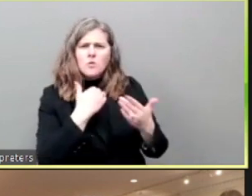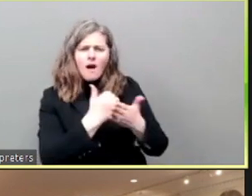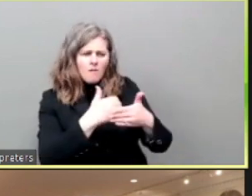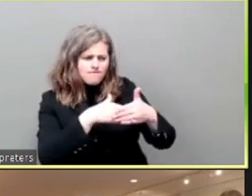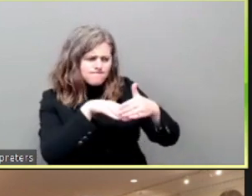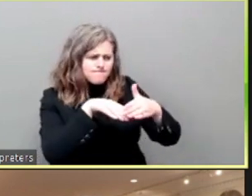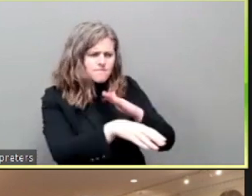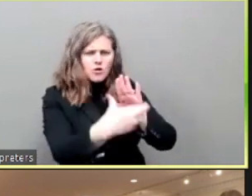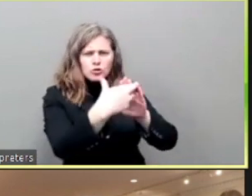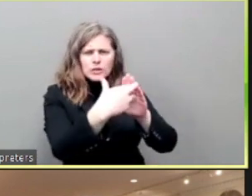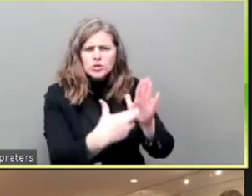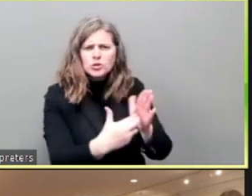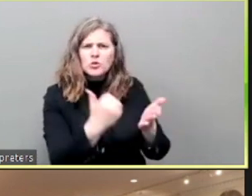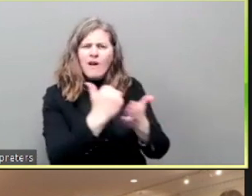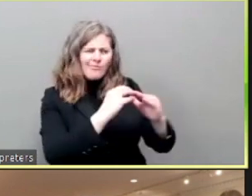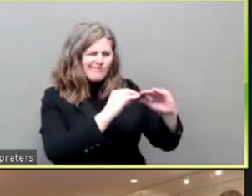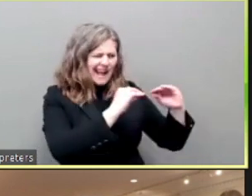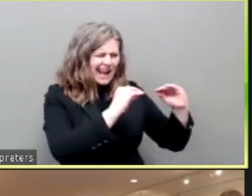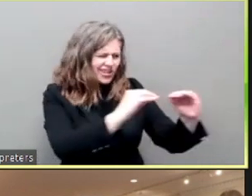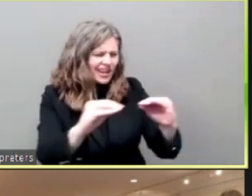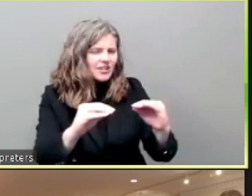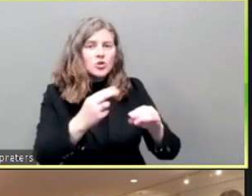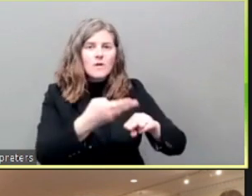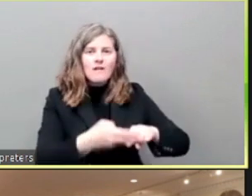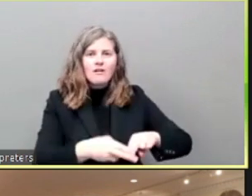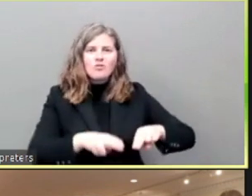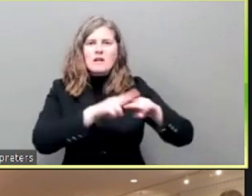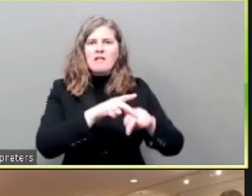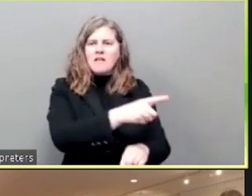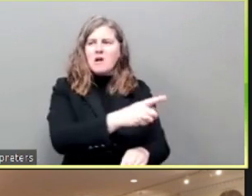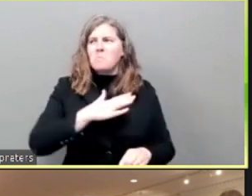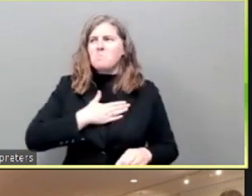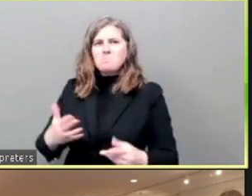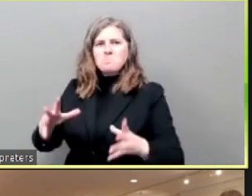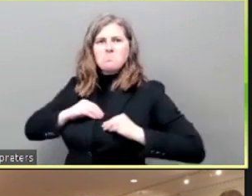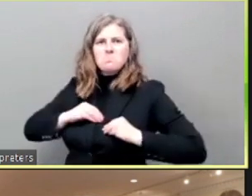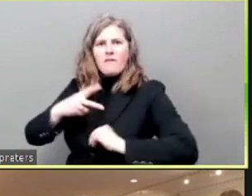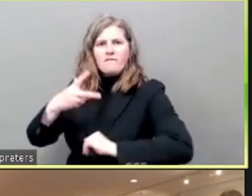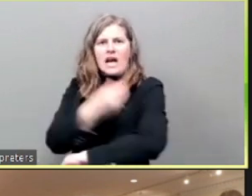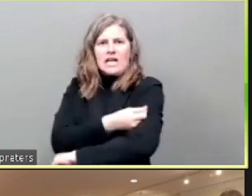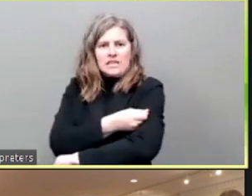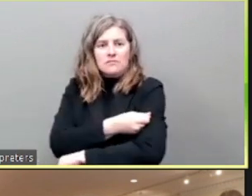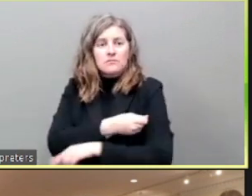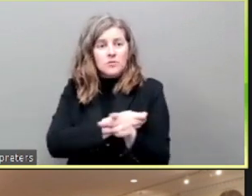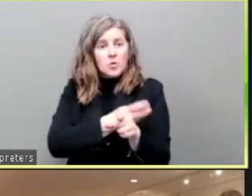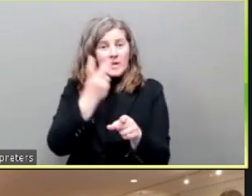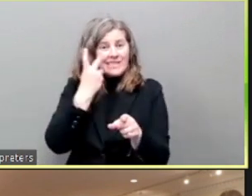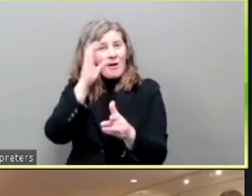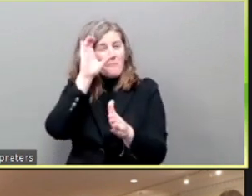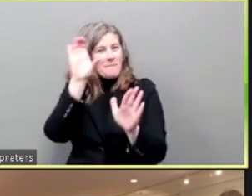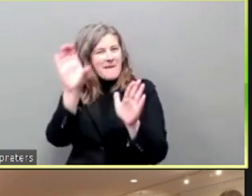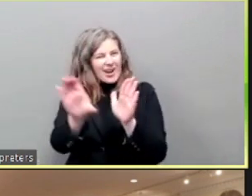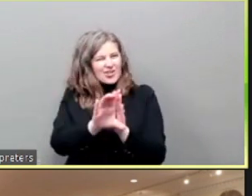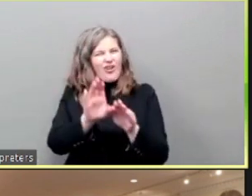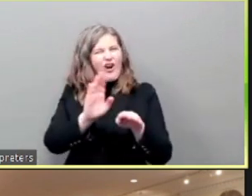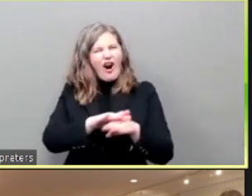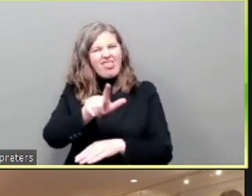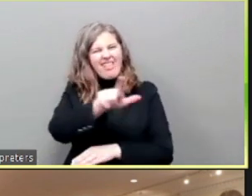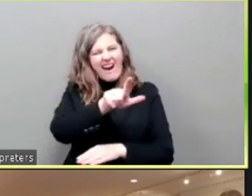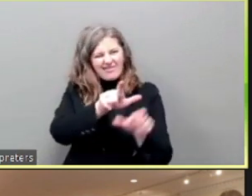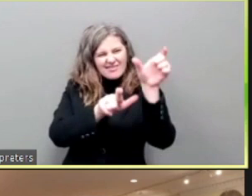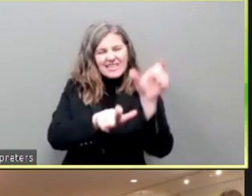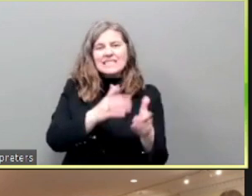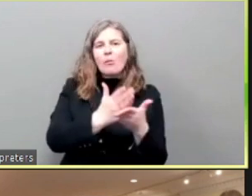and to educate to increase vaccine confidence. And here we have a picture of some of our community health workers on the left, and